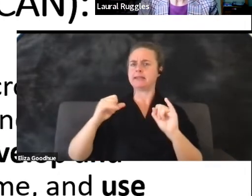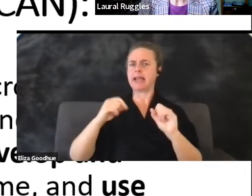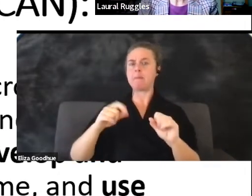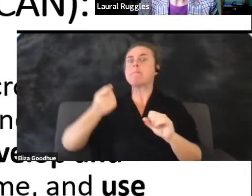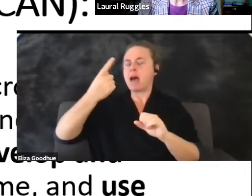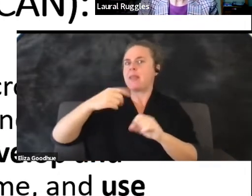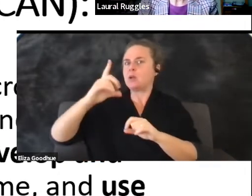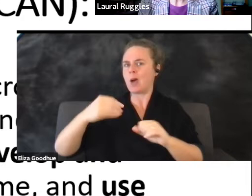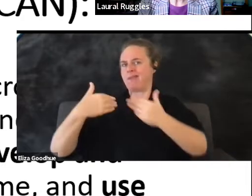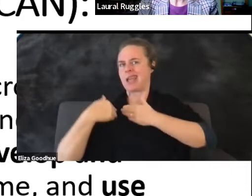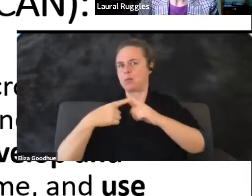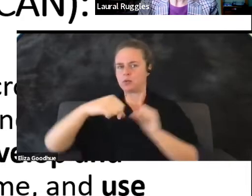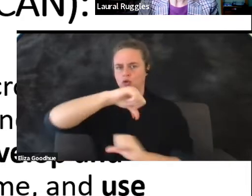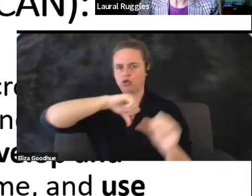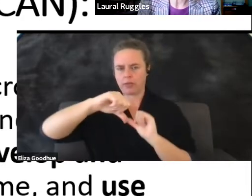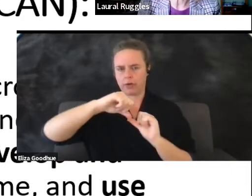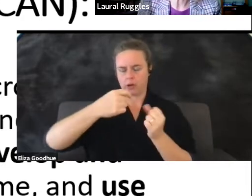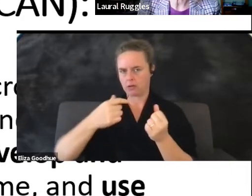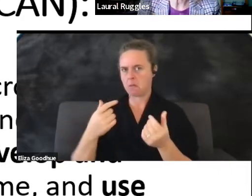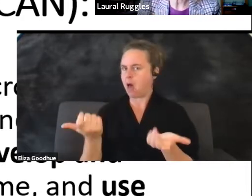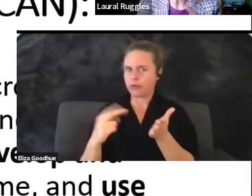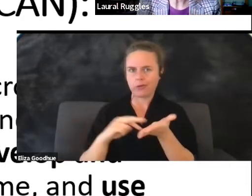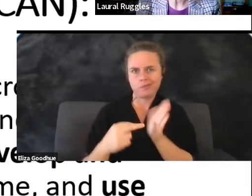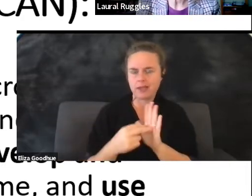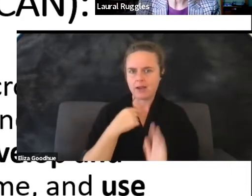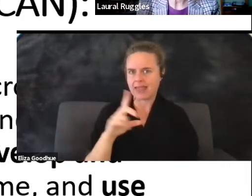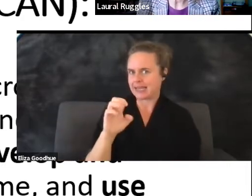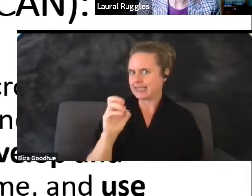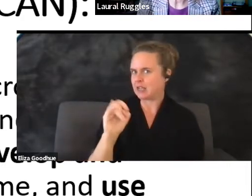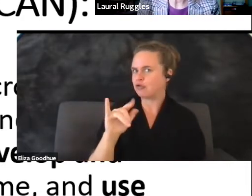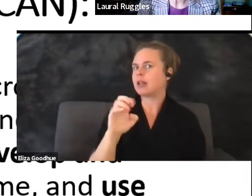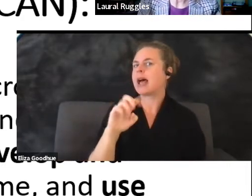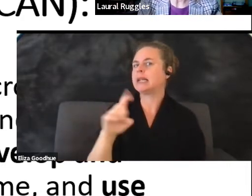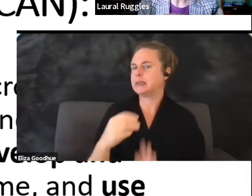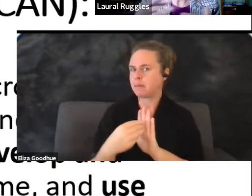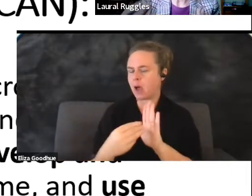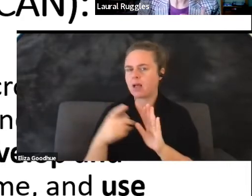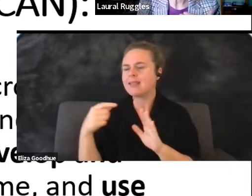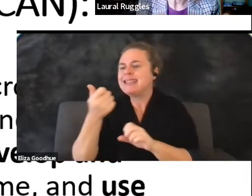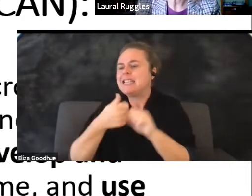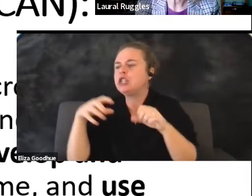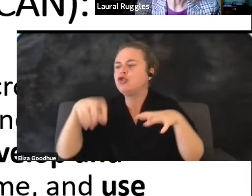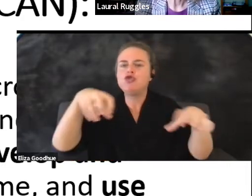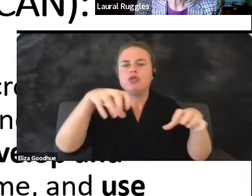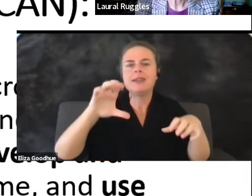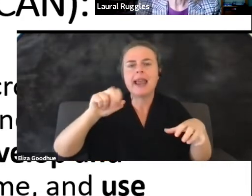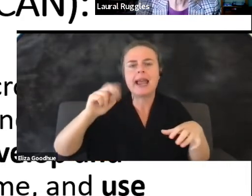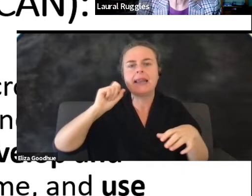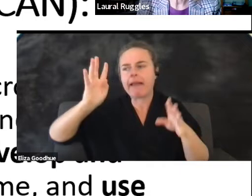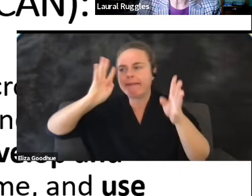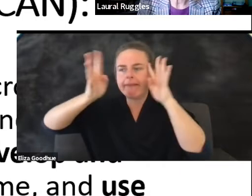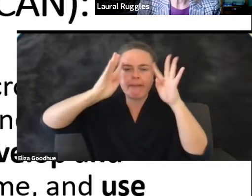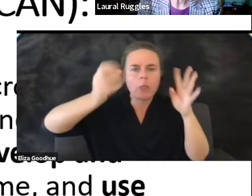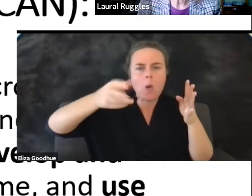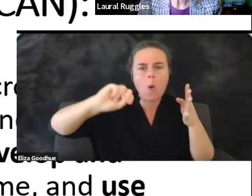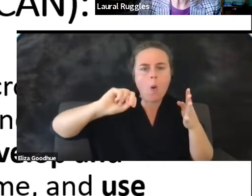each CAN, they come up with their own measures and gather their own data.